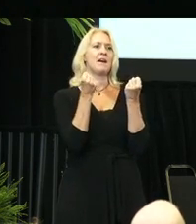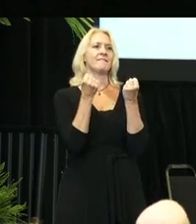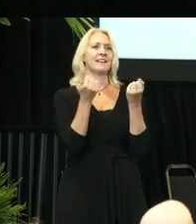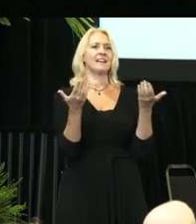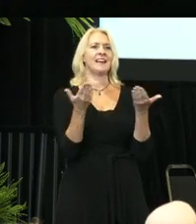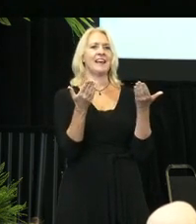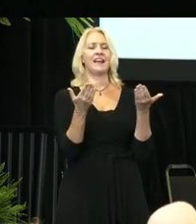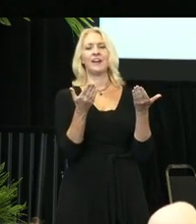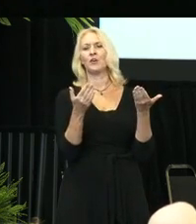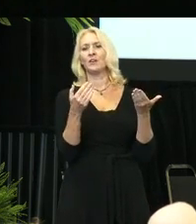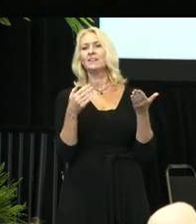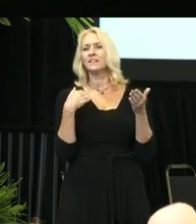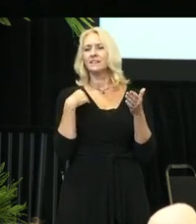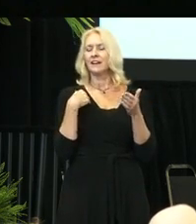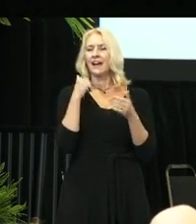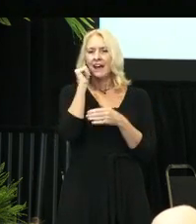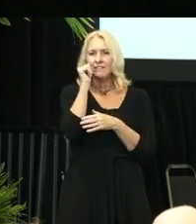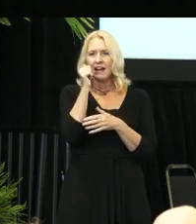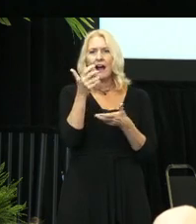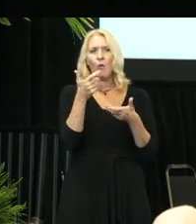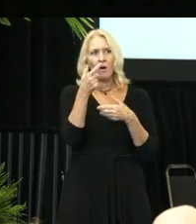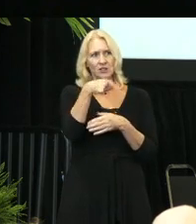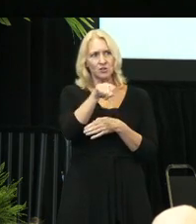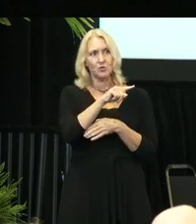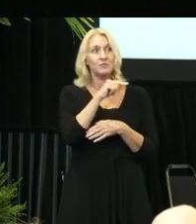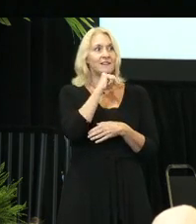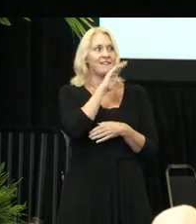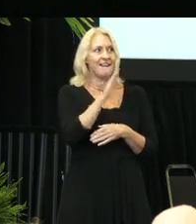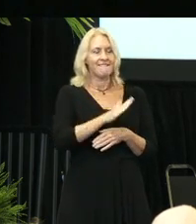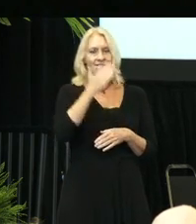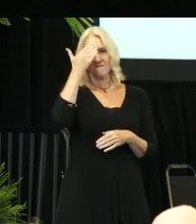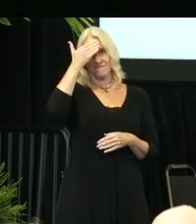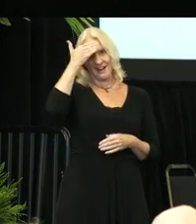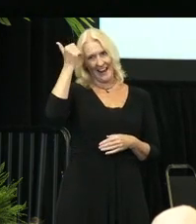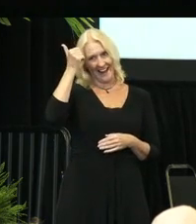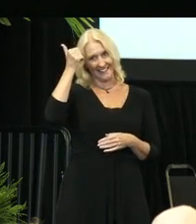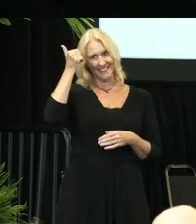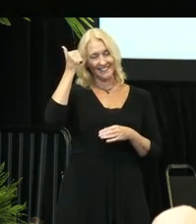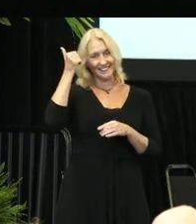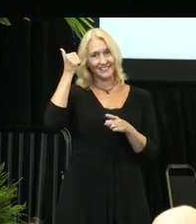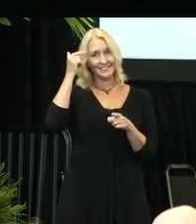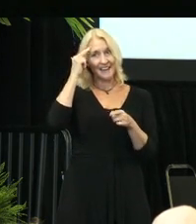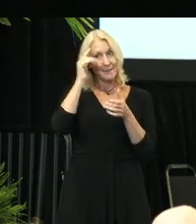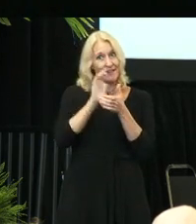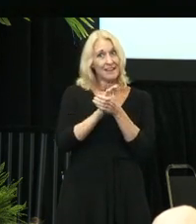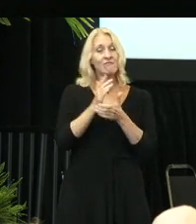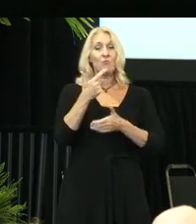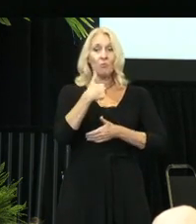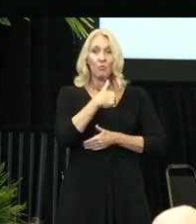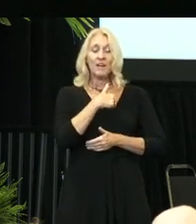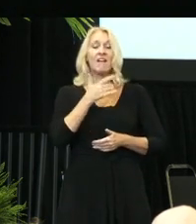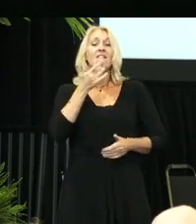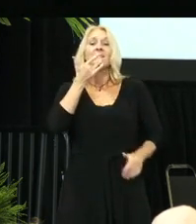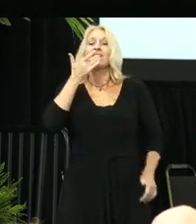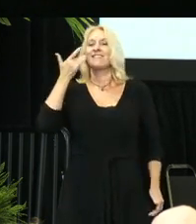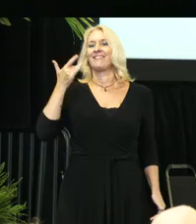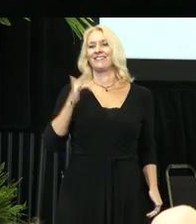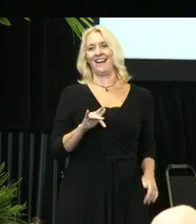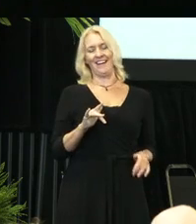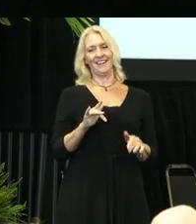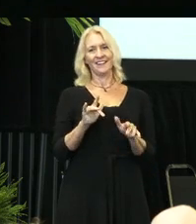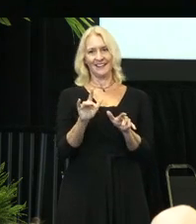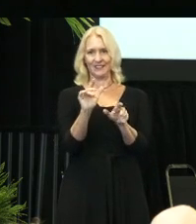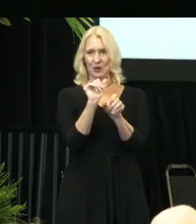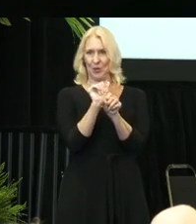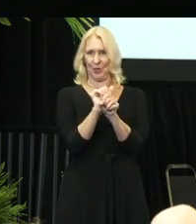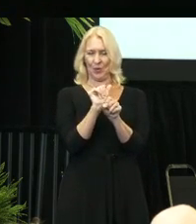ago, don't forget for a second, and I believe every word of this, we have the privilege of working in an institution that